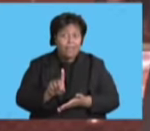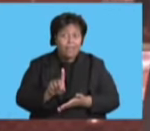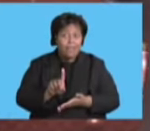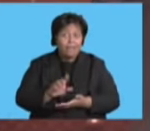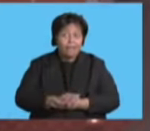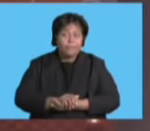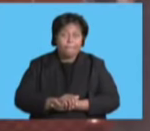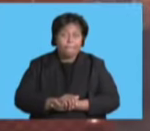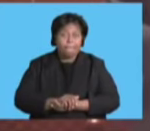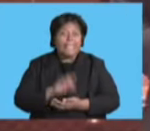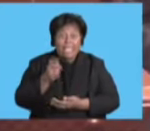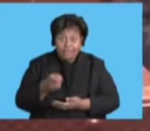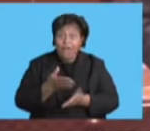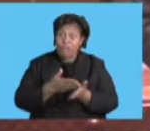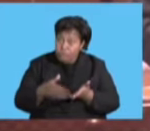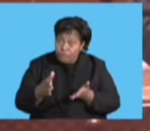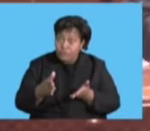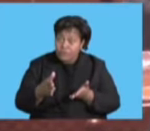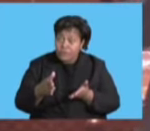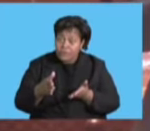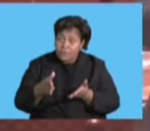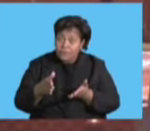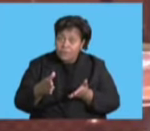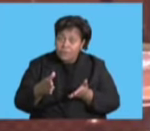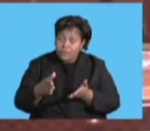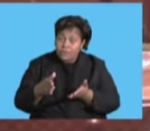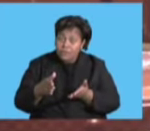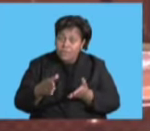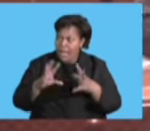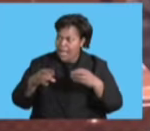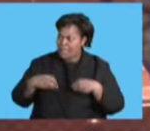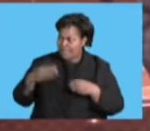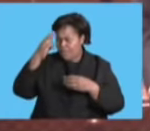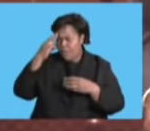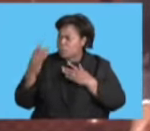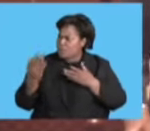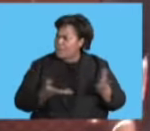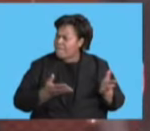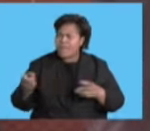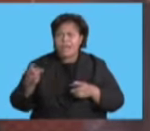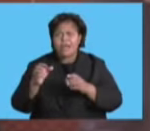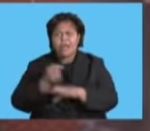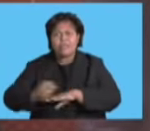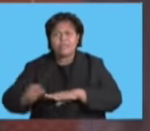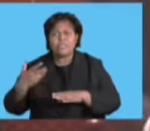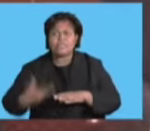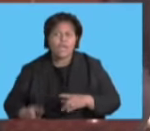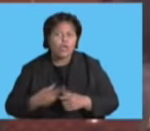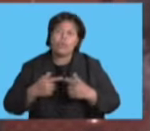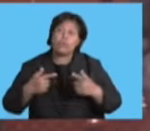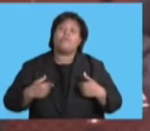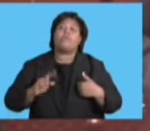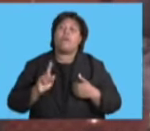if we pass that report and accept that motion from the government side, we are setting a new